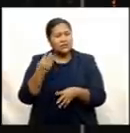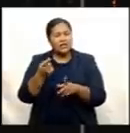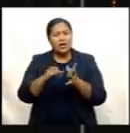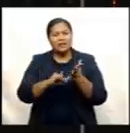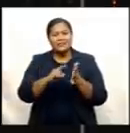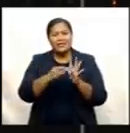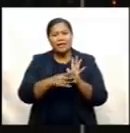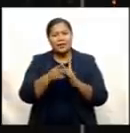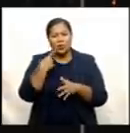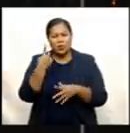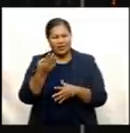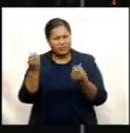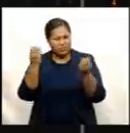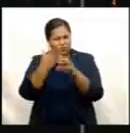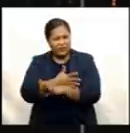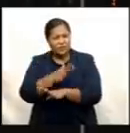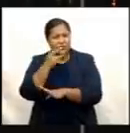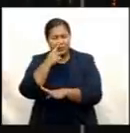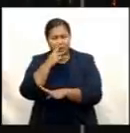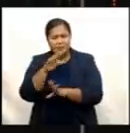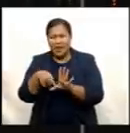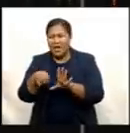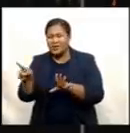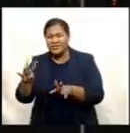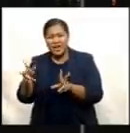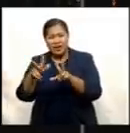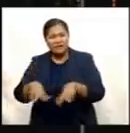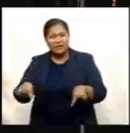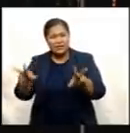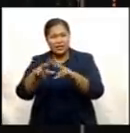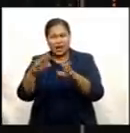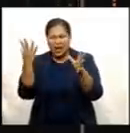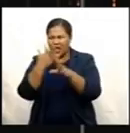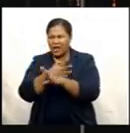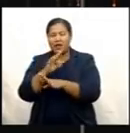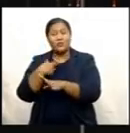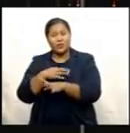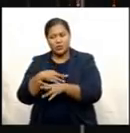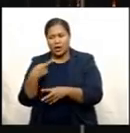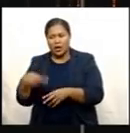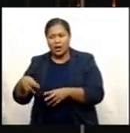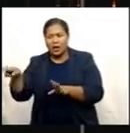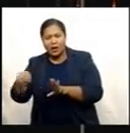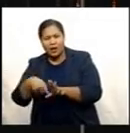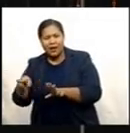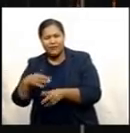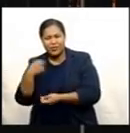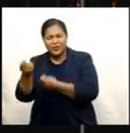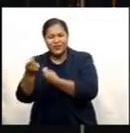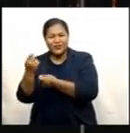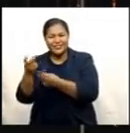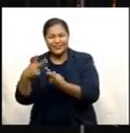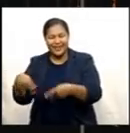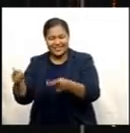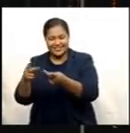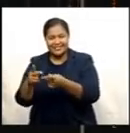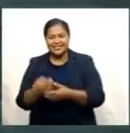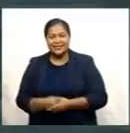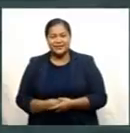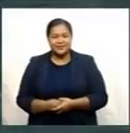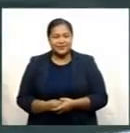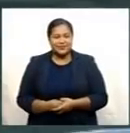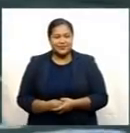was confusion among those outside of Viti Levu regarding the restriction of movement into certain fishing grounds. Kelly Vadala